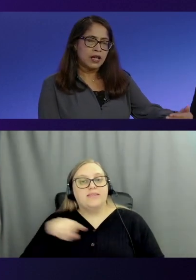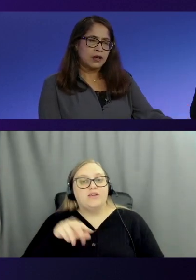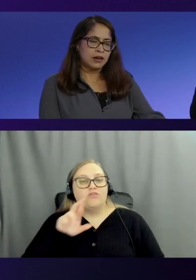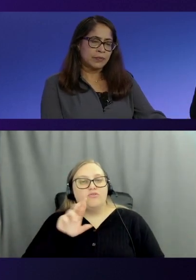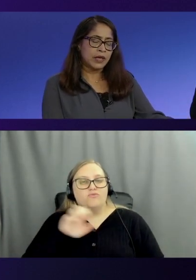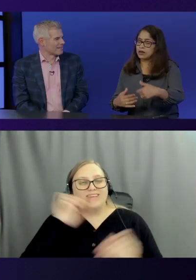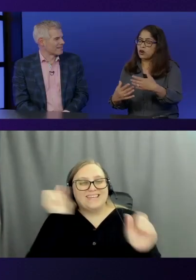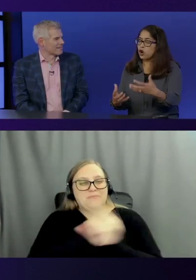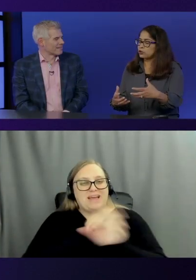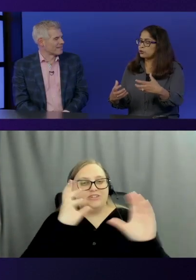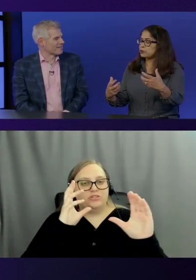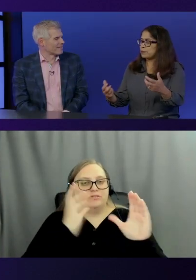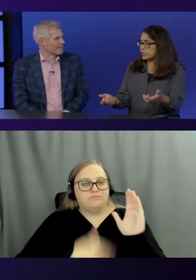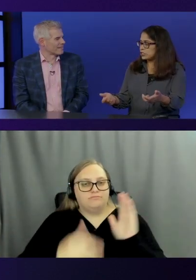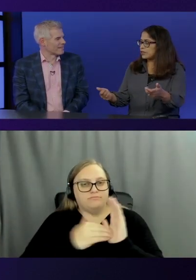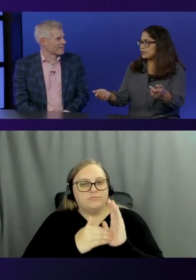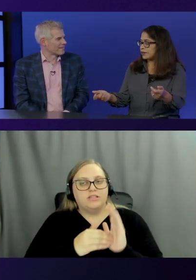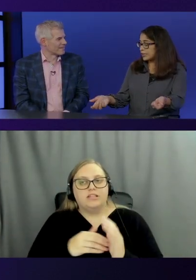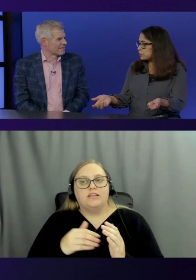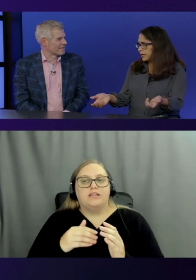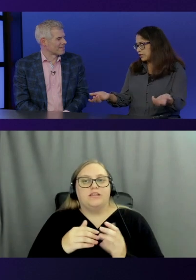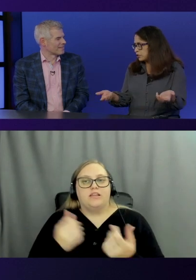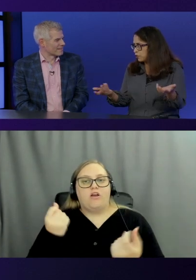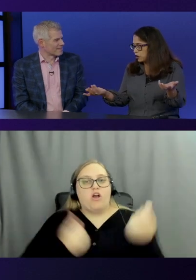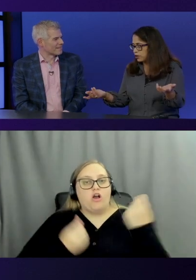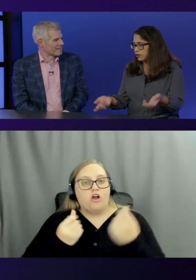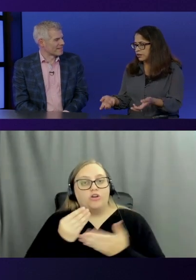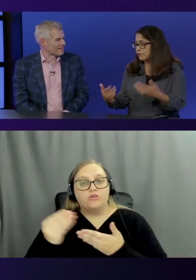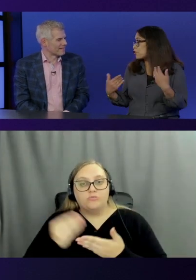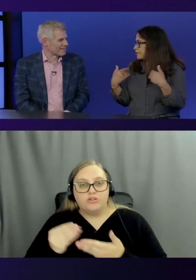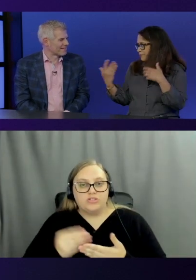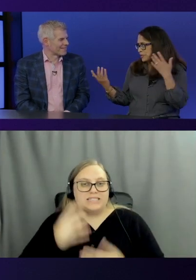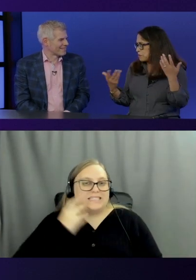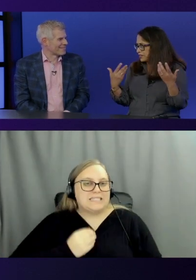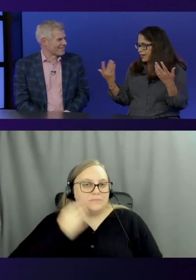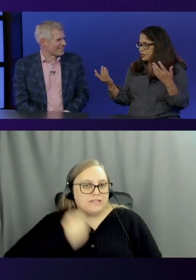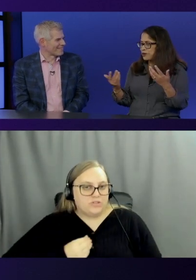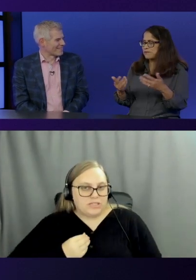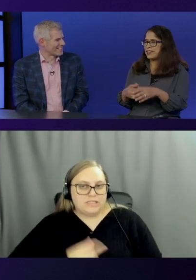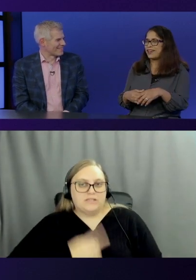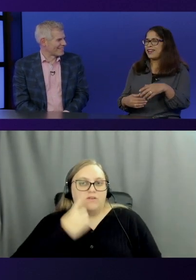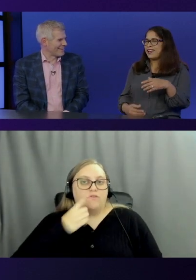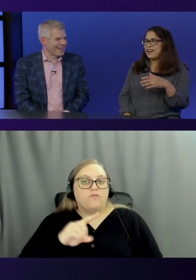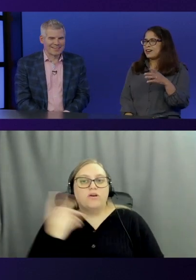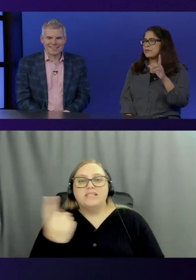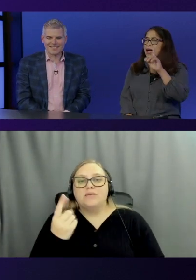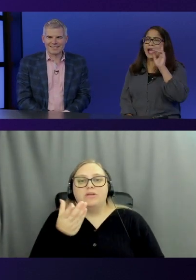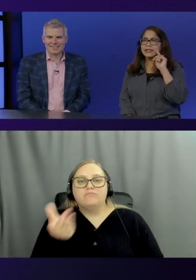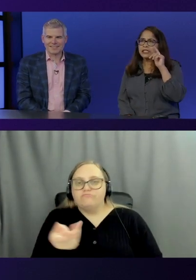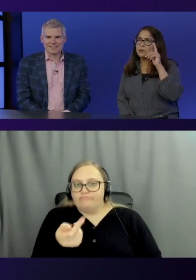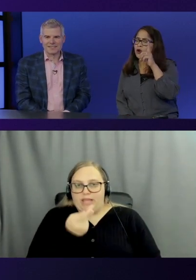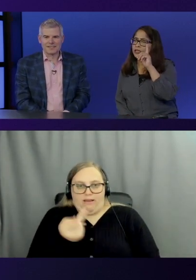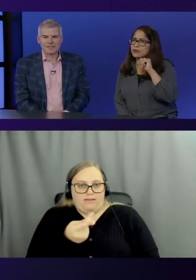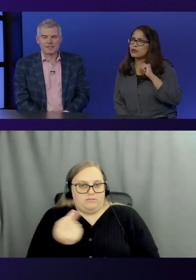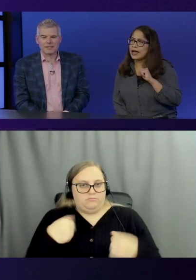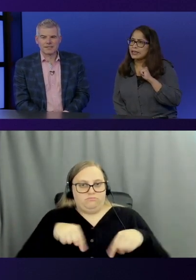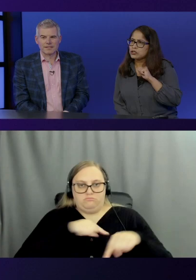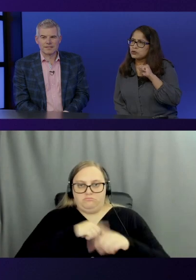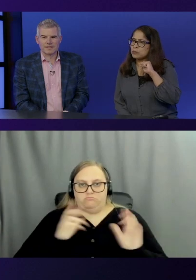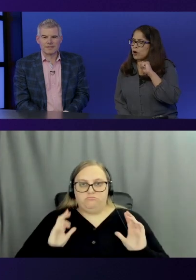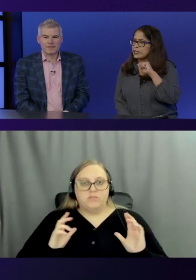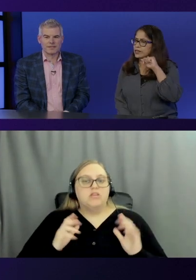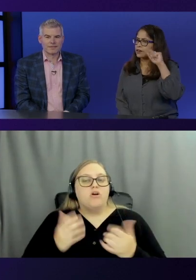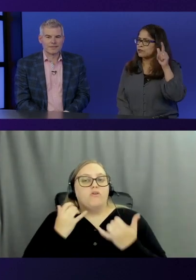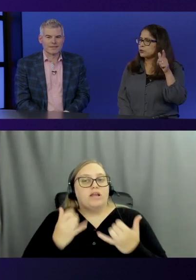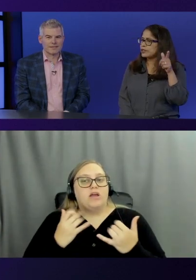the auto purchase experience for somebody like you and me. Yeah. At this point, I would like